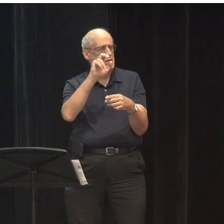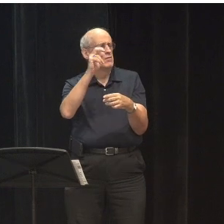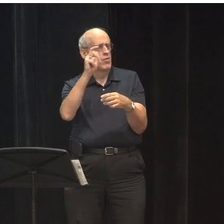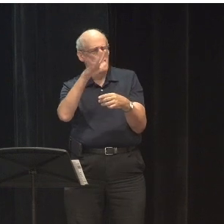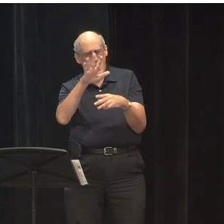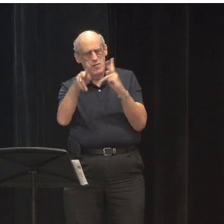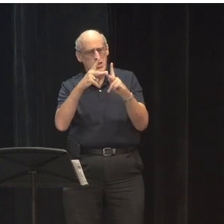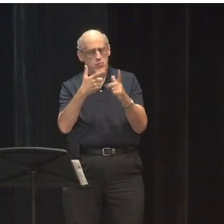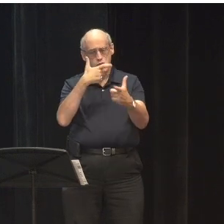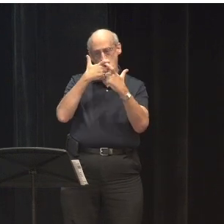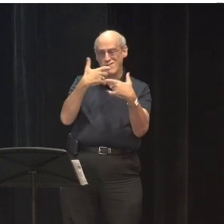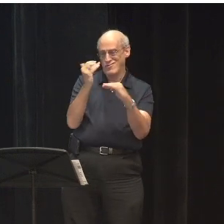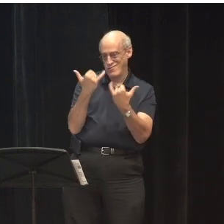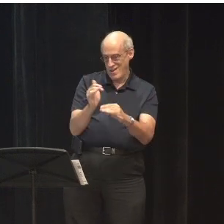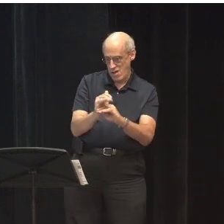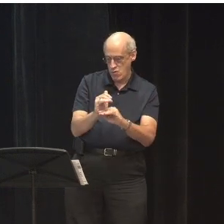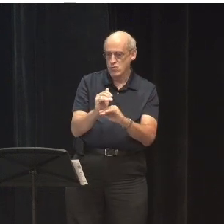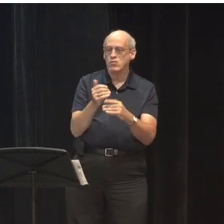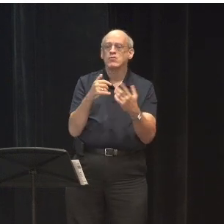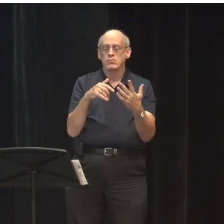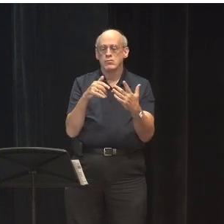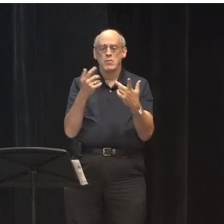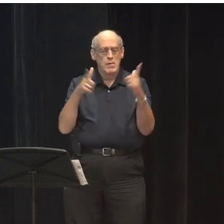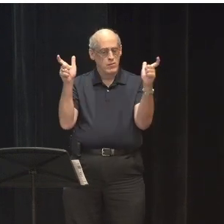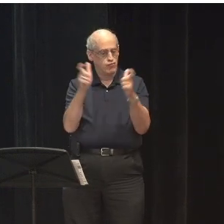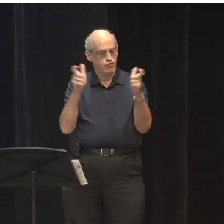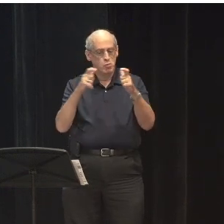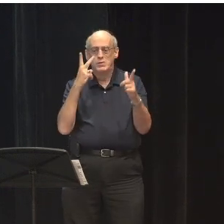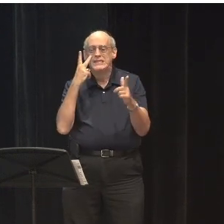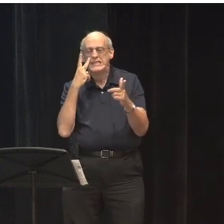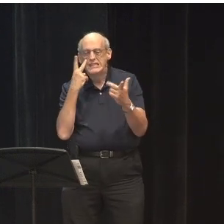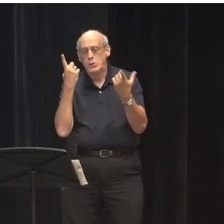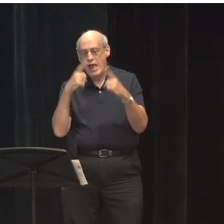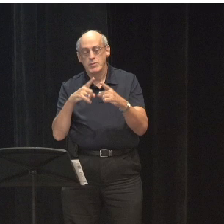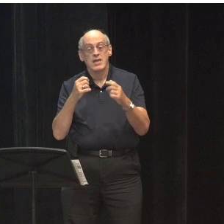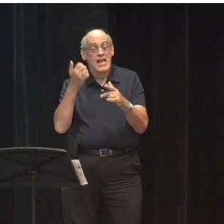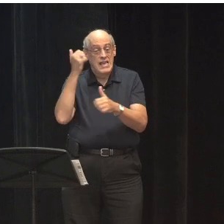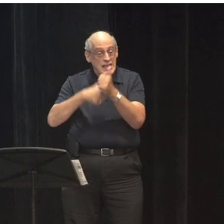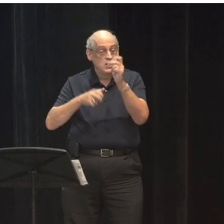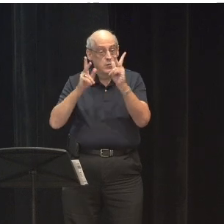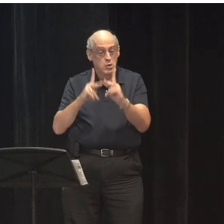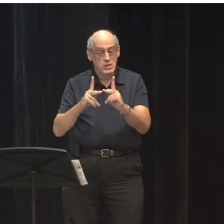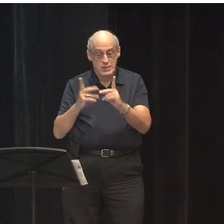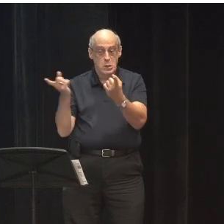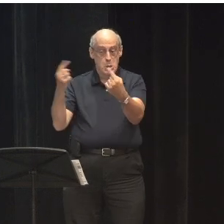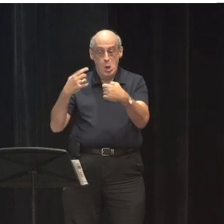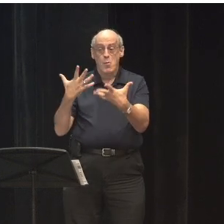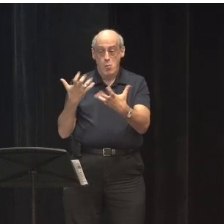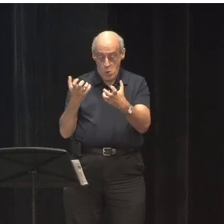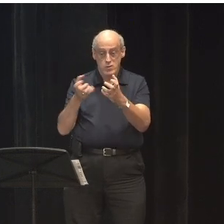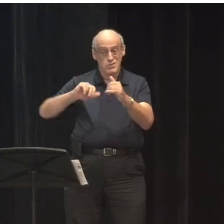online right now, and that may increase. Each person who is attending and wishes to make a